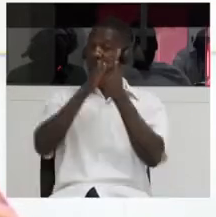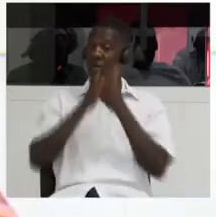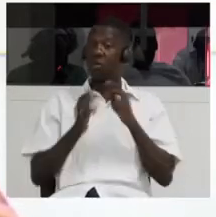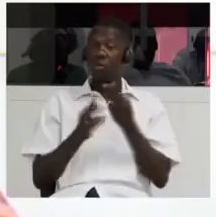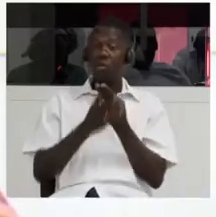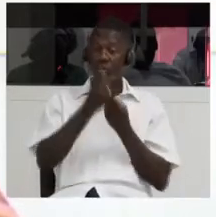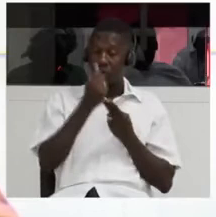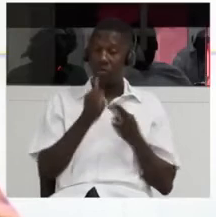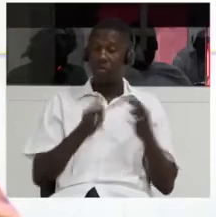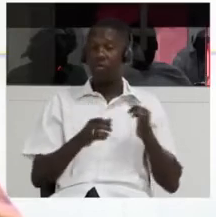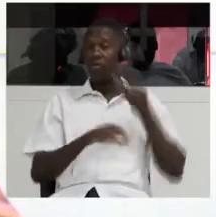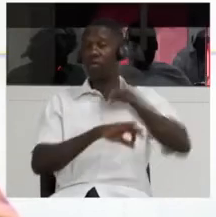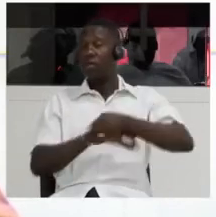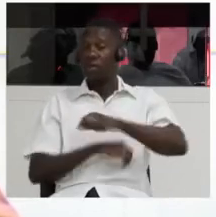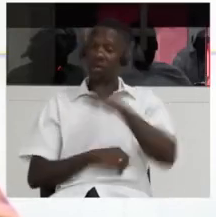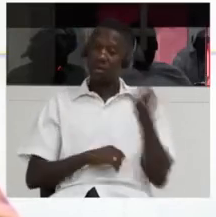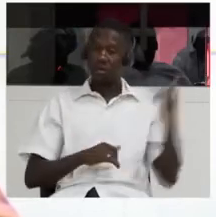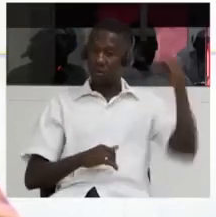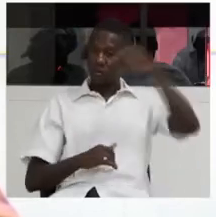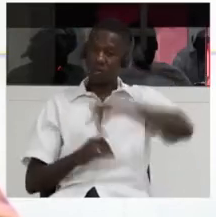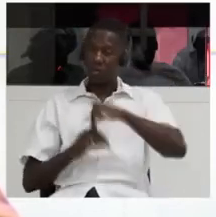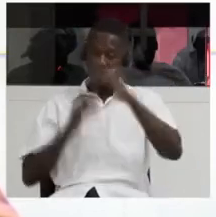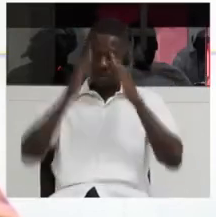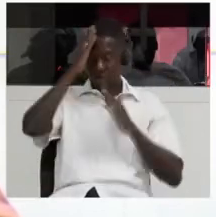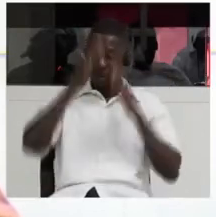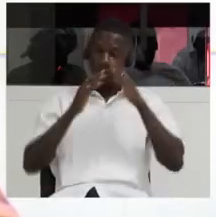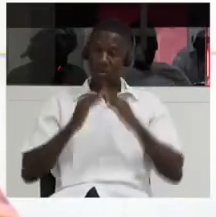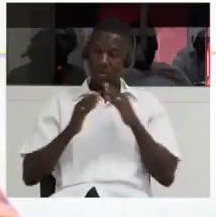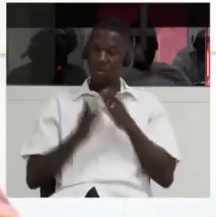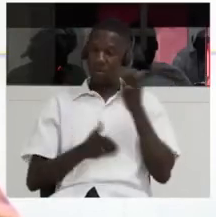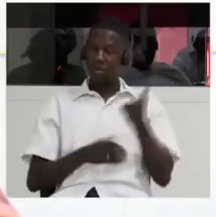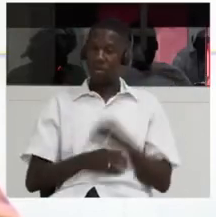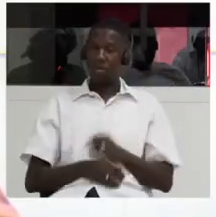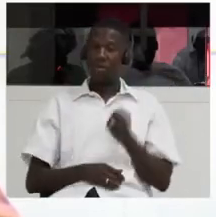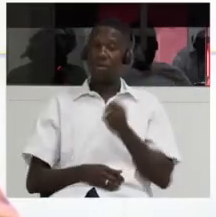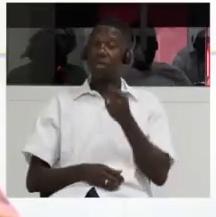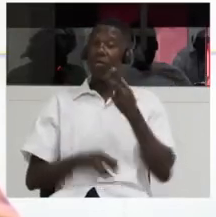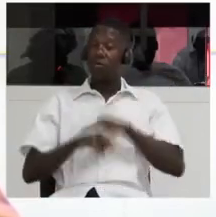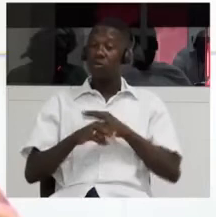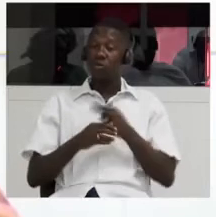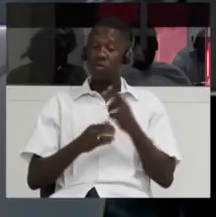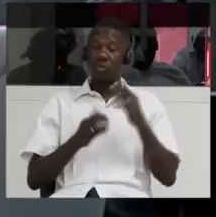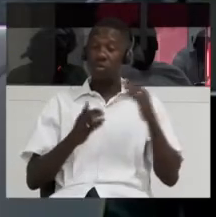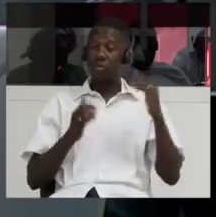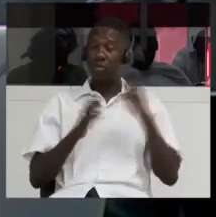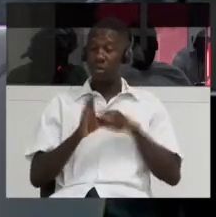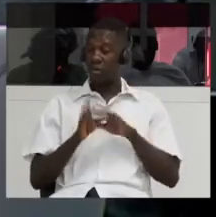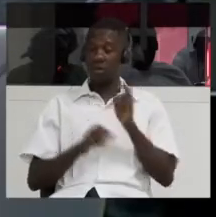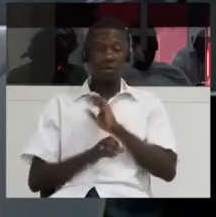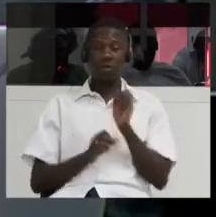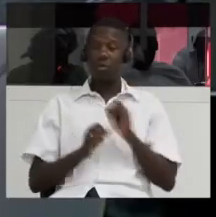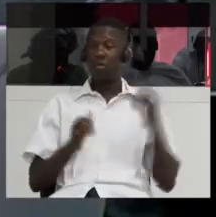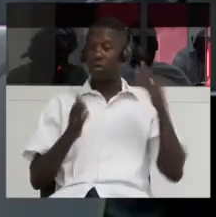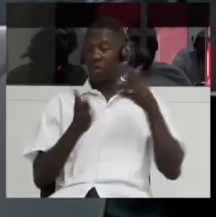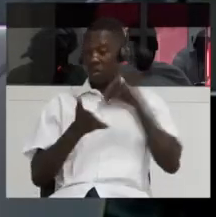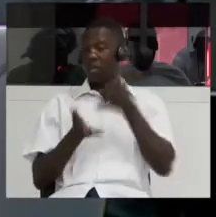two barracks members cannot be present at the state house at that time. So you and your colleagues volunteered?